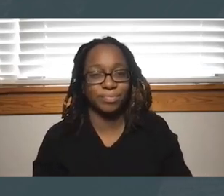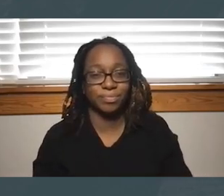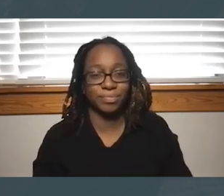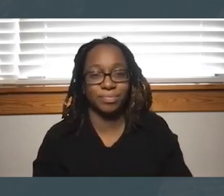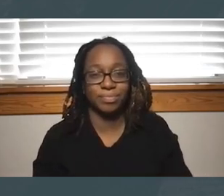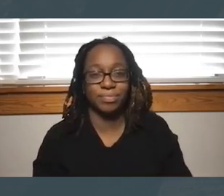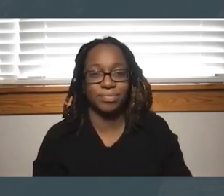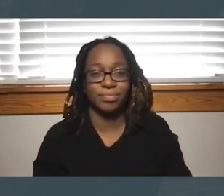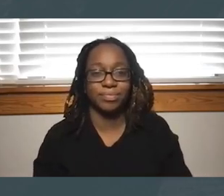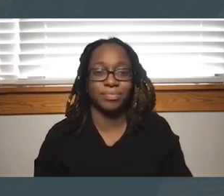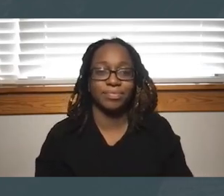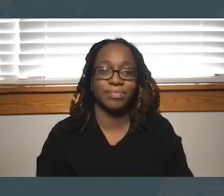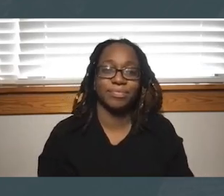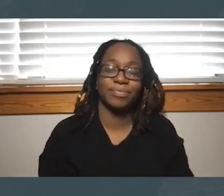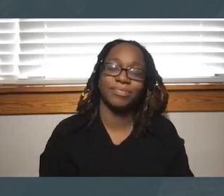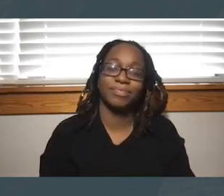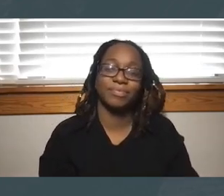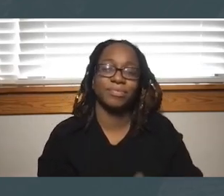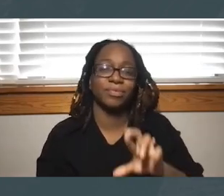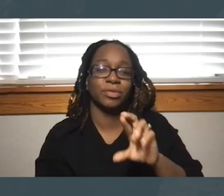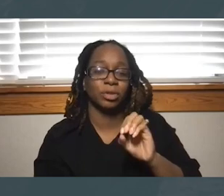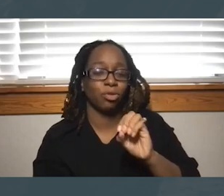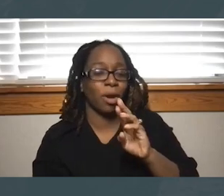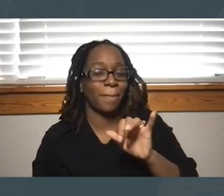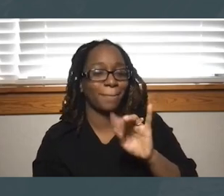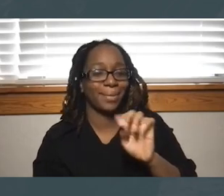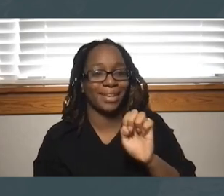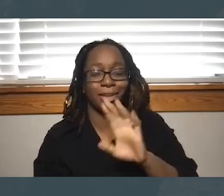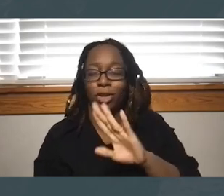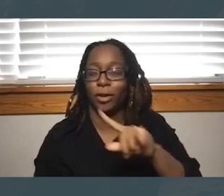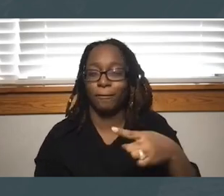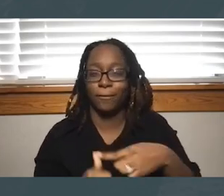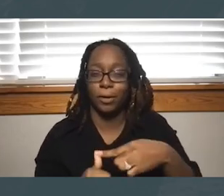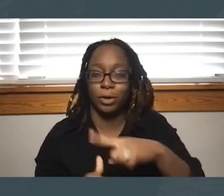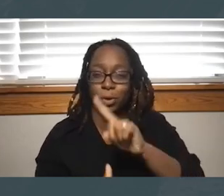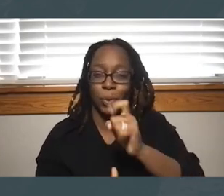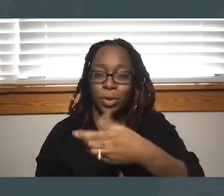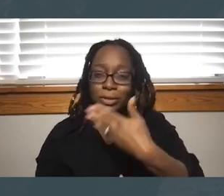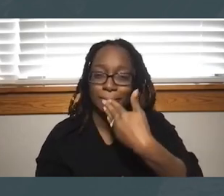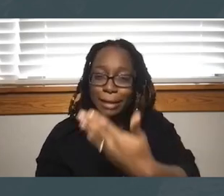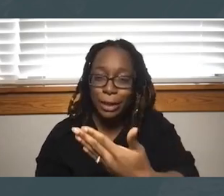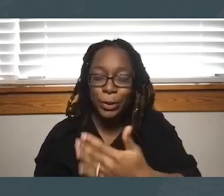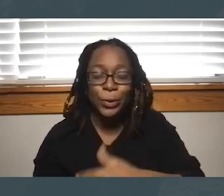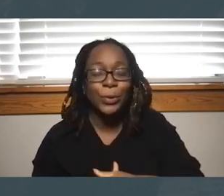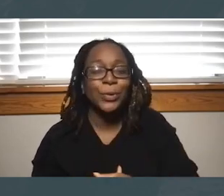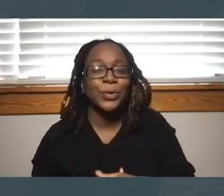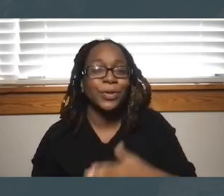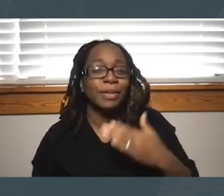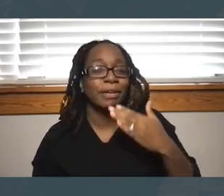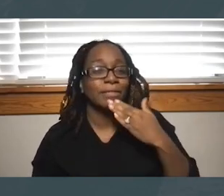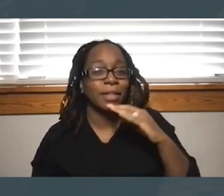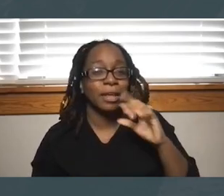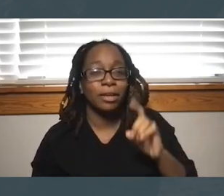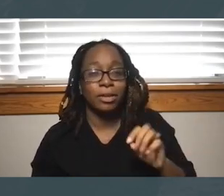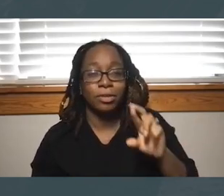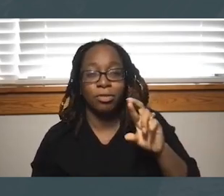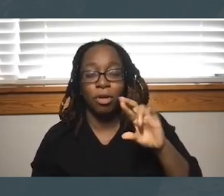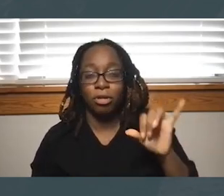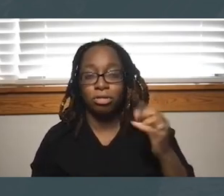Thank you, Robbie, for this first question. Thank you, Dr. Johnson and Dr.